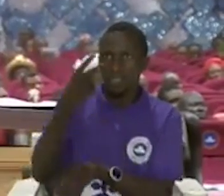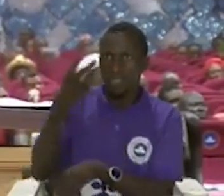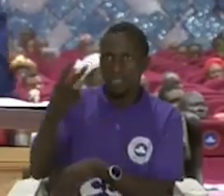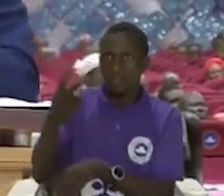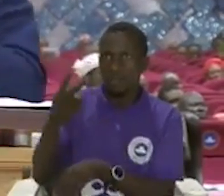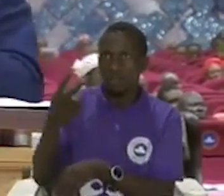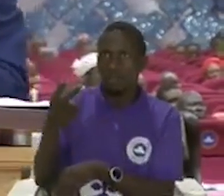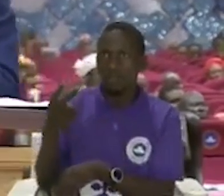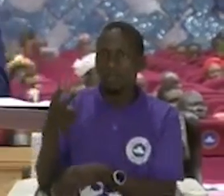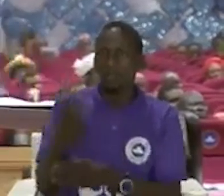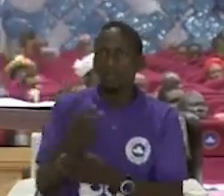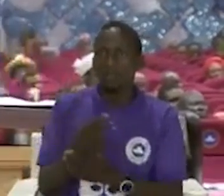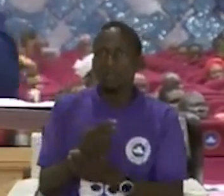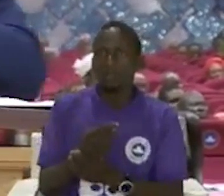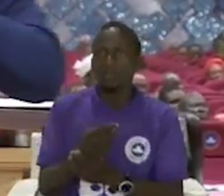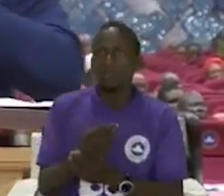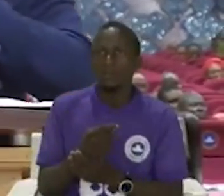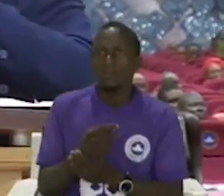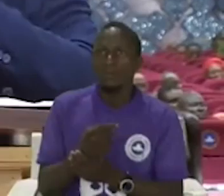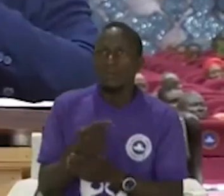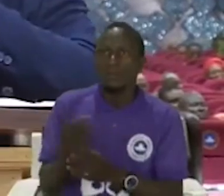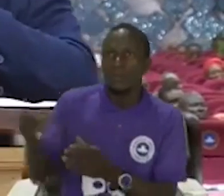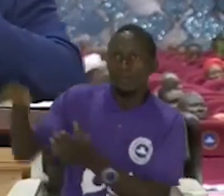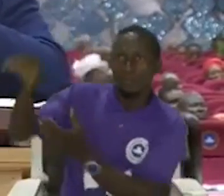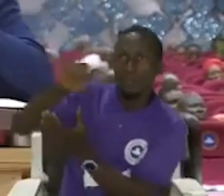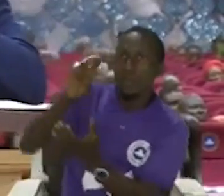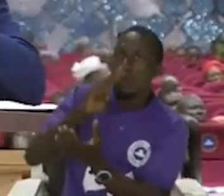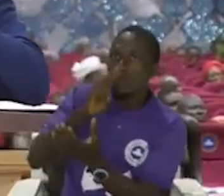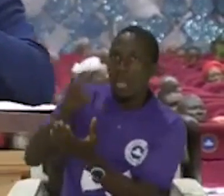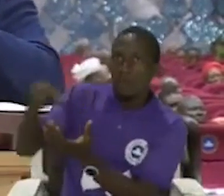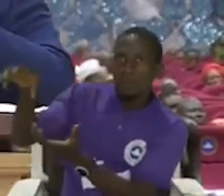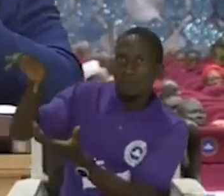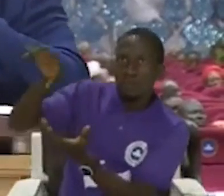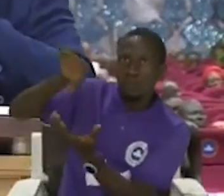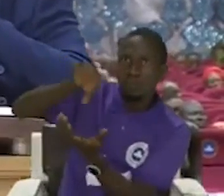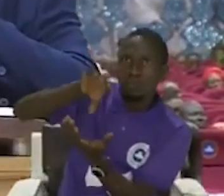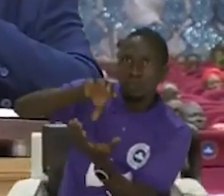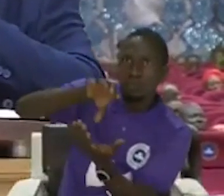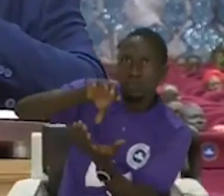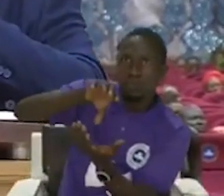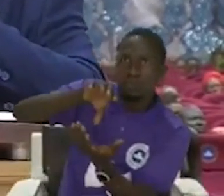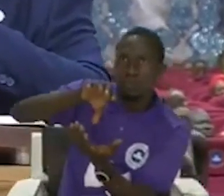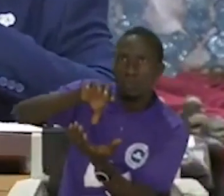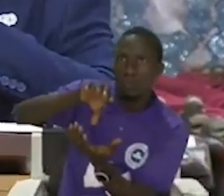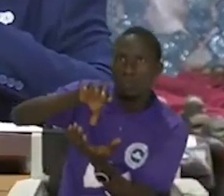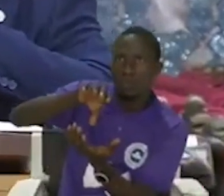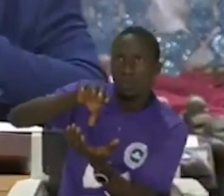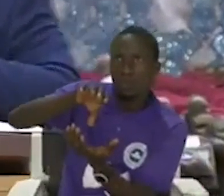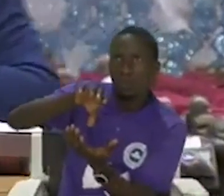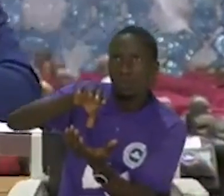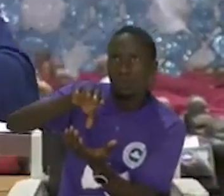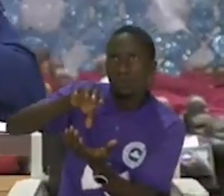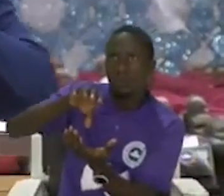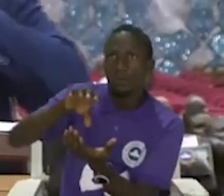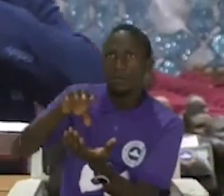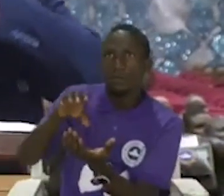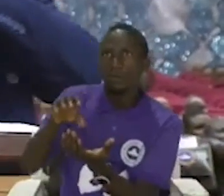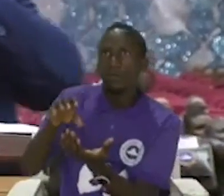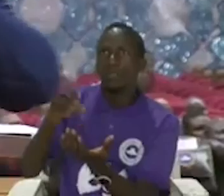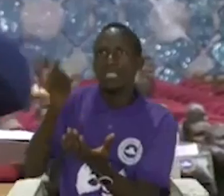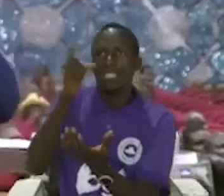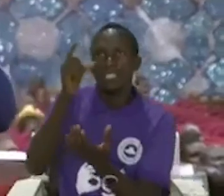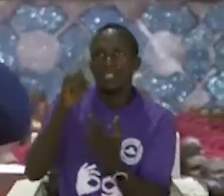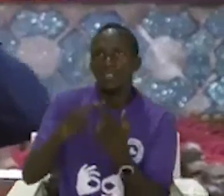Can I make it active? Can I make it active? Can I make it active? Can I make it active? Listen to